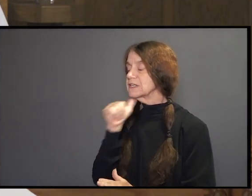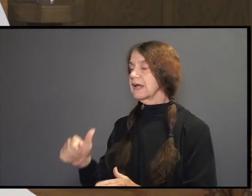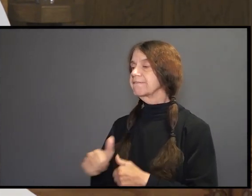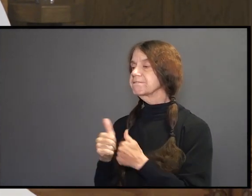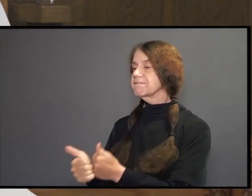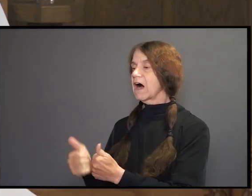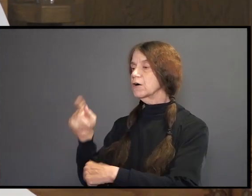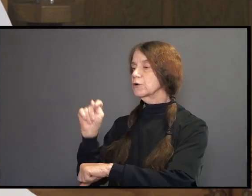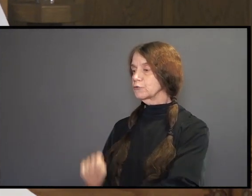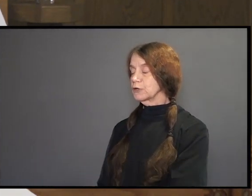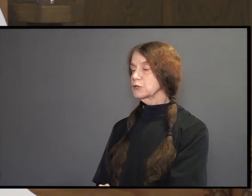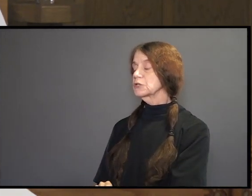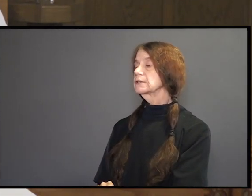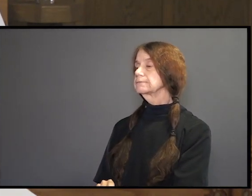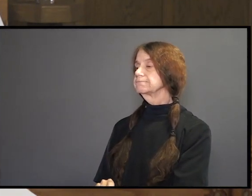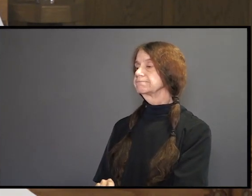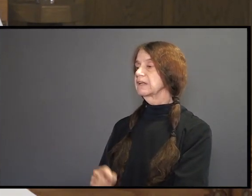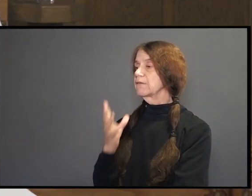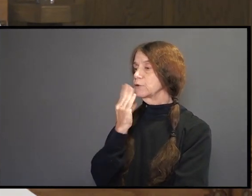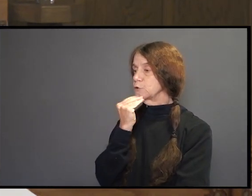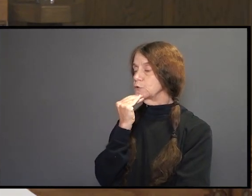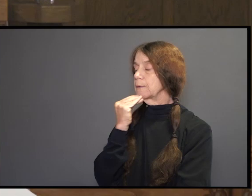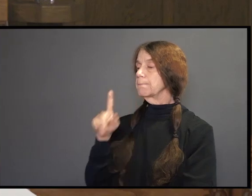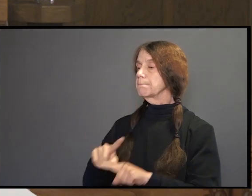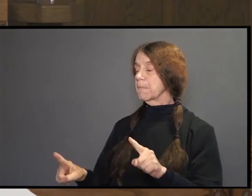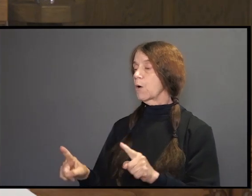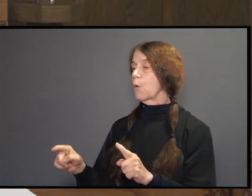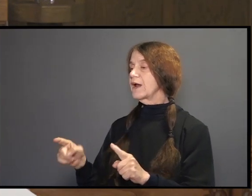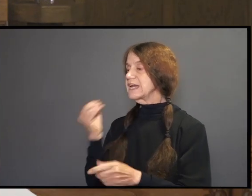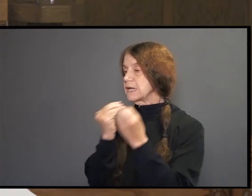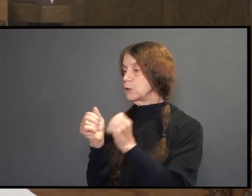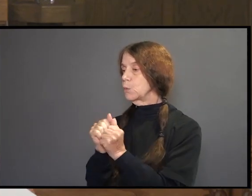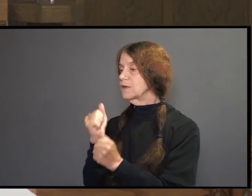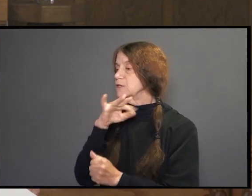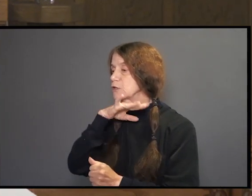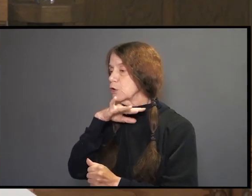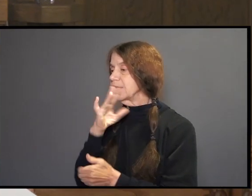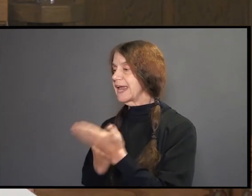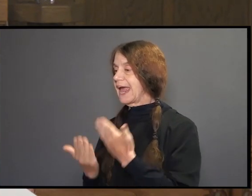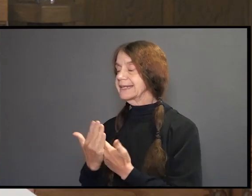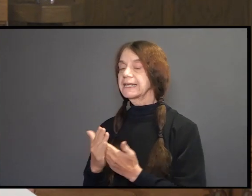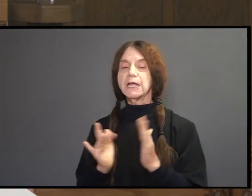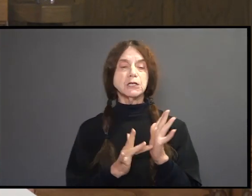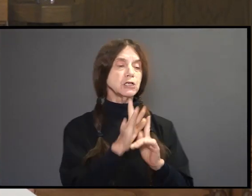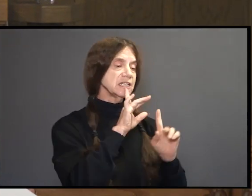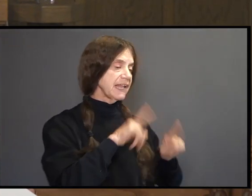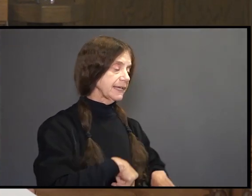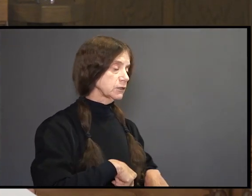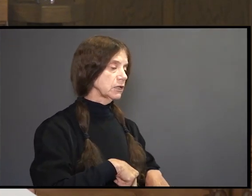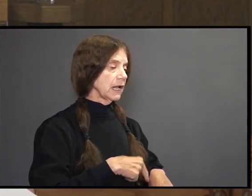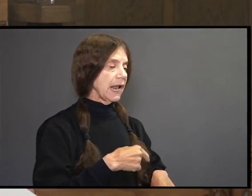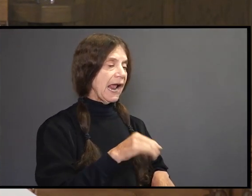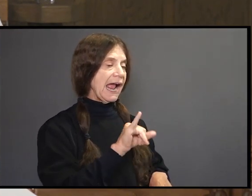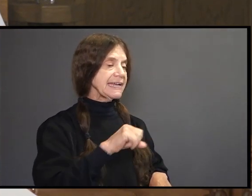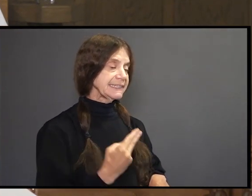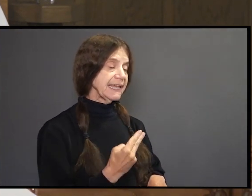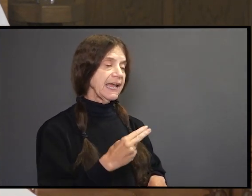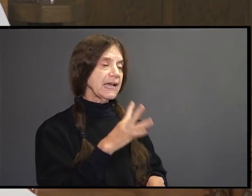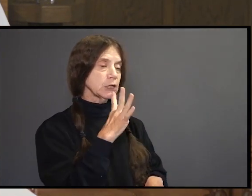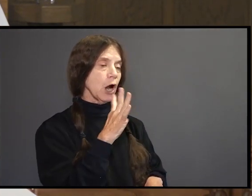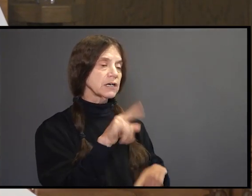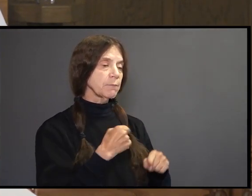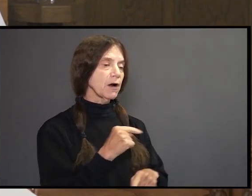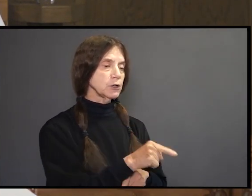to the traditions of the elders, but eat with defiled hands? And he said to them, Well did Isaiah prophesy of